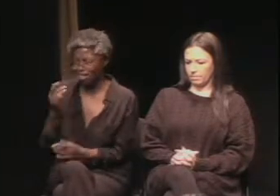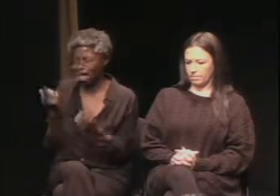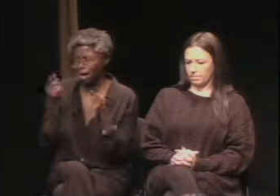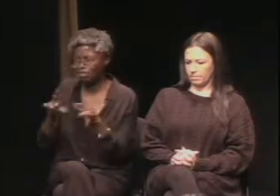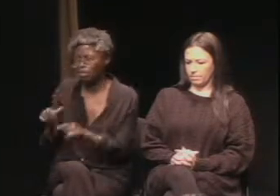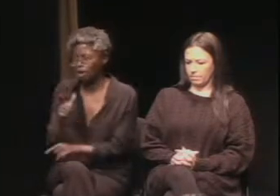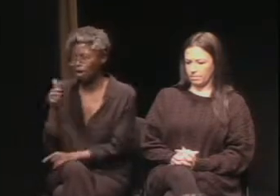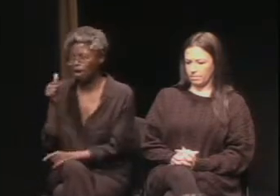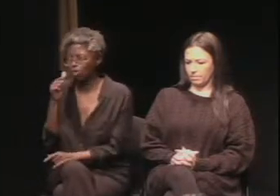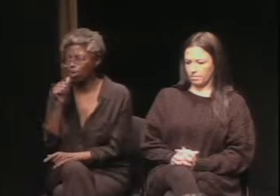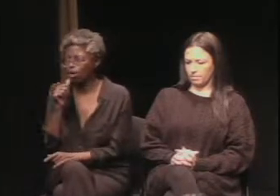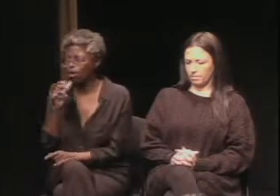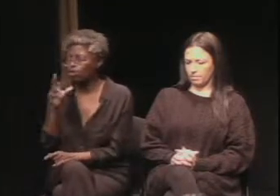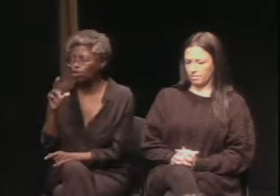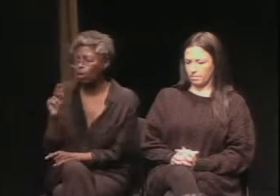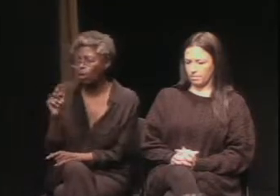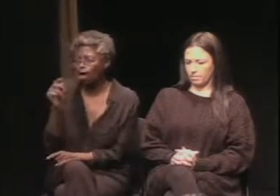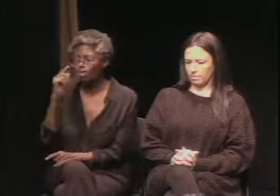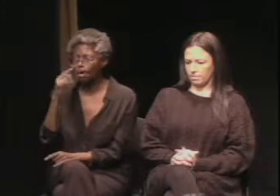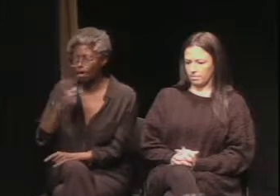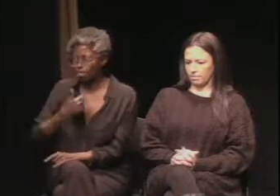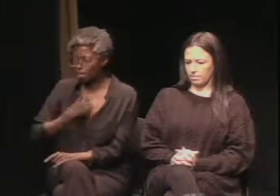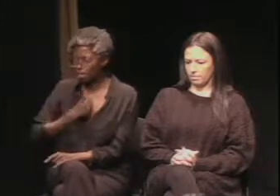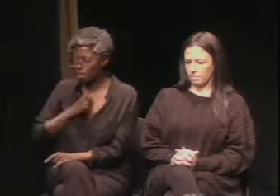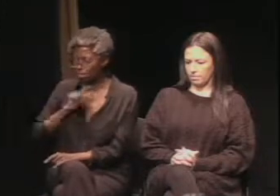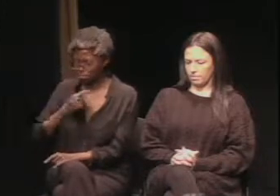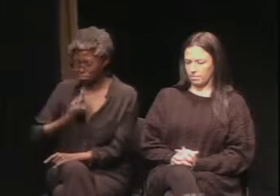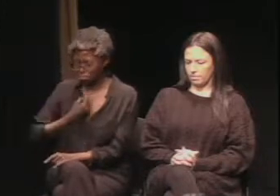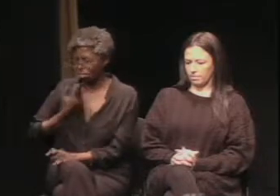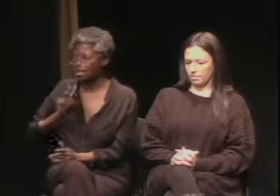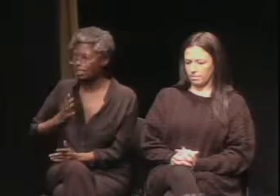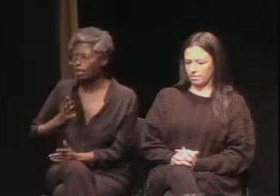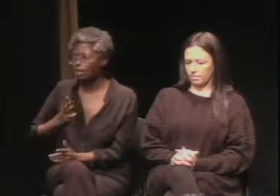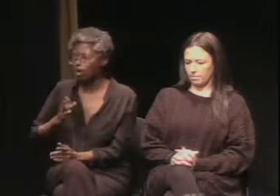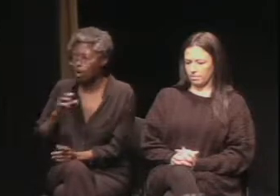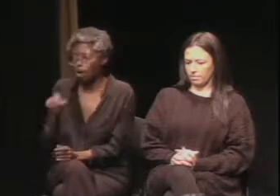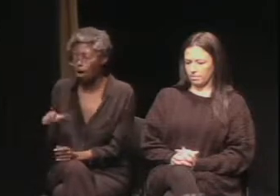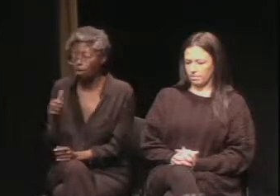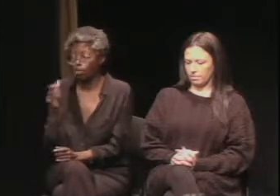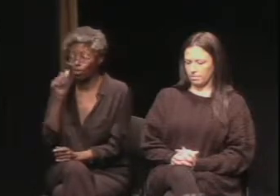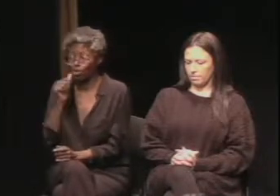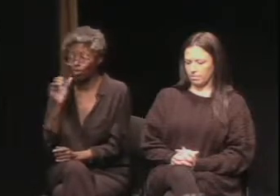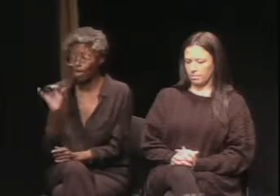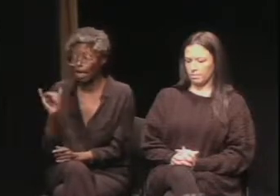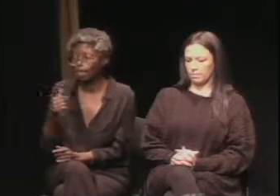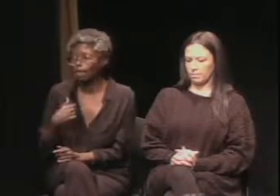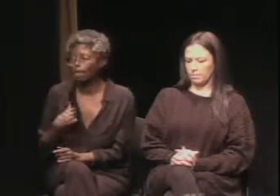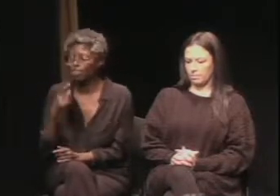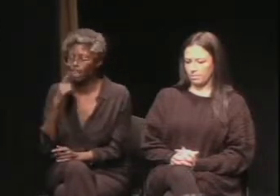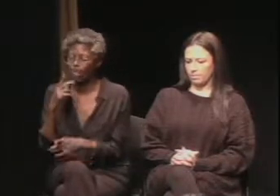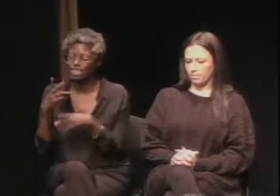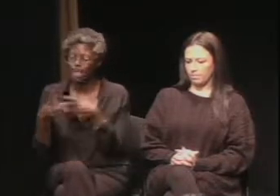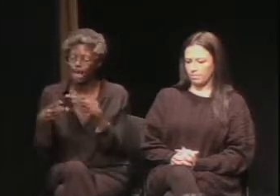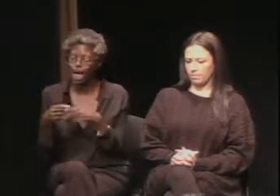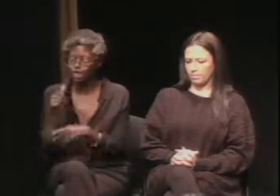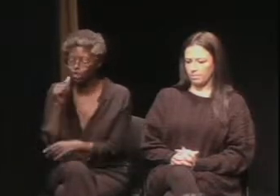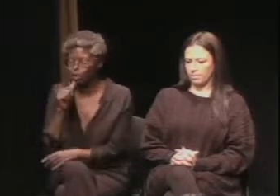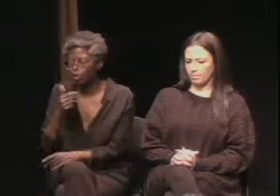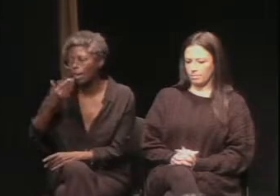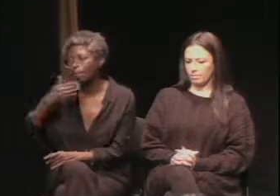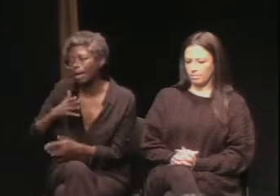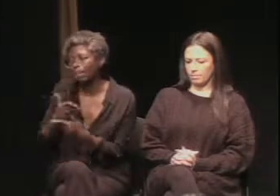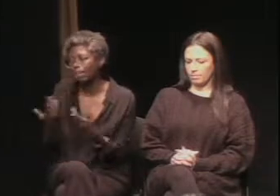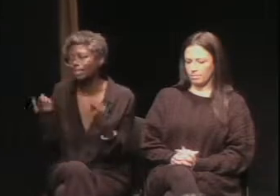innocent. I thought it was just me, or at least girls like me. I thought I was the kind of girl who bad things happen